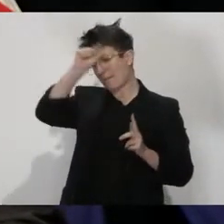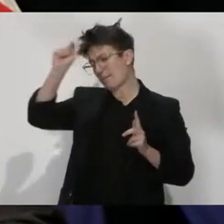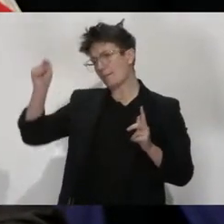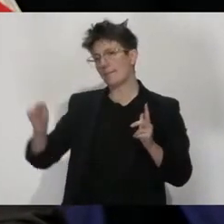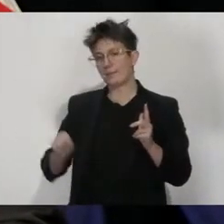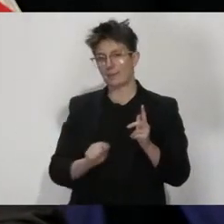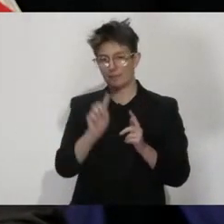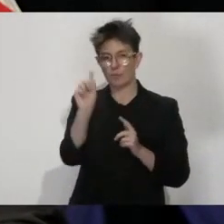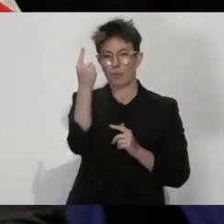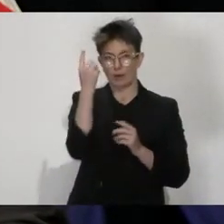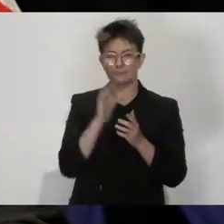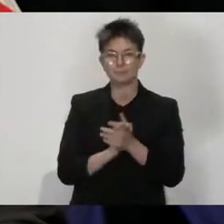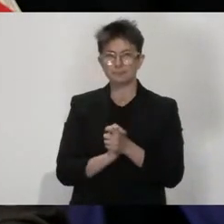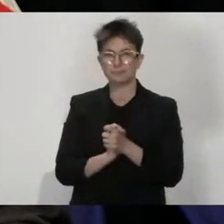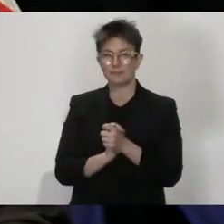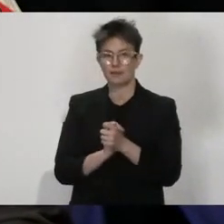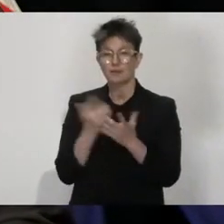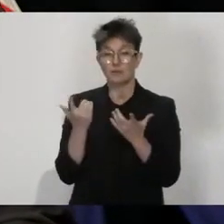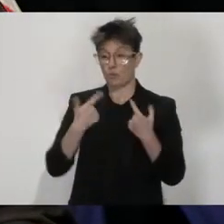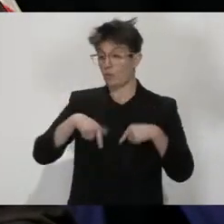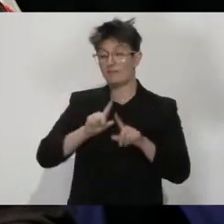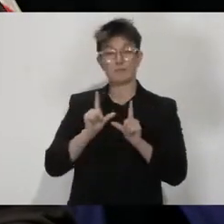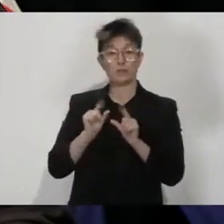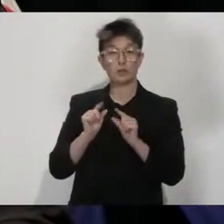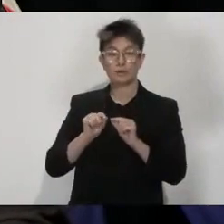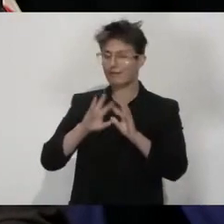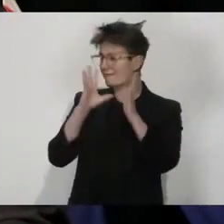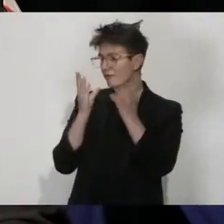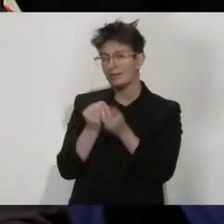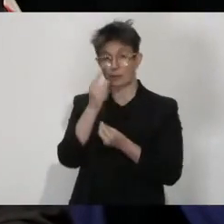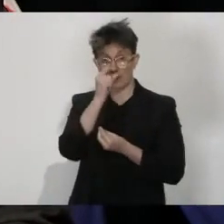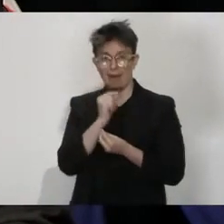out. And I reiterate, there is no blame in getting